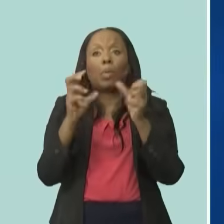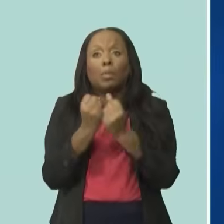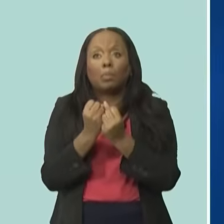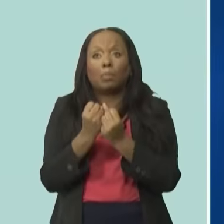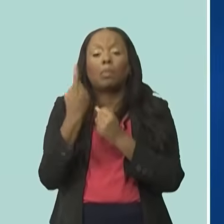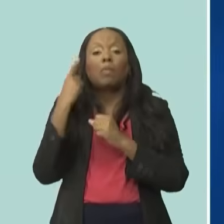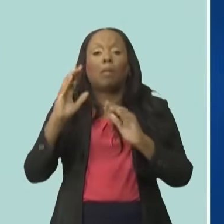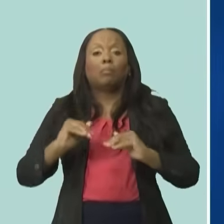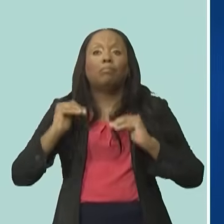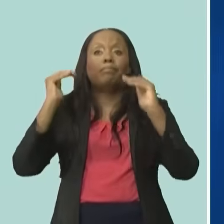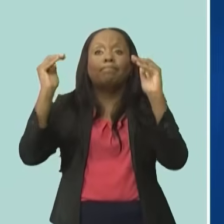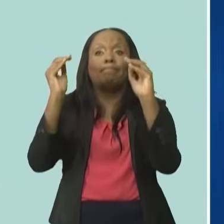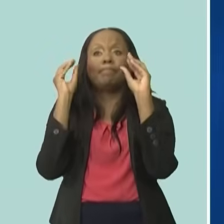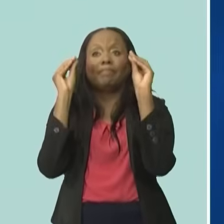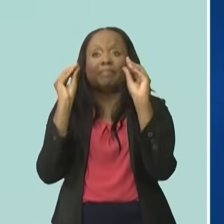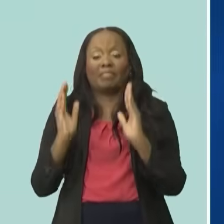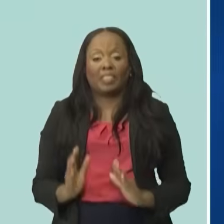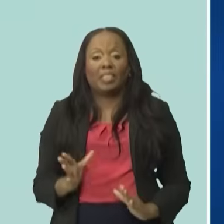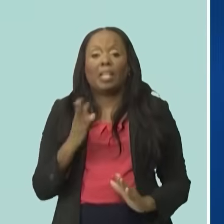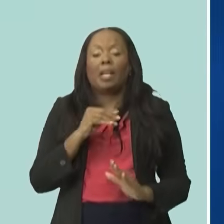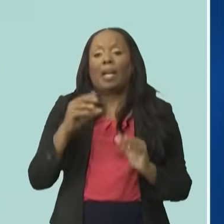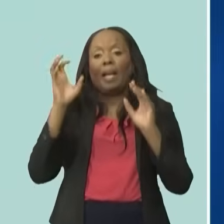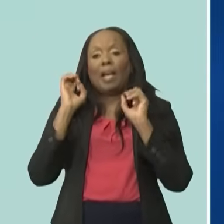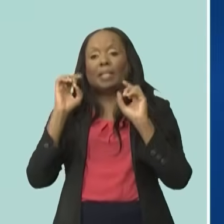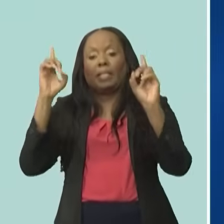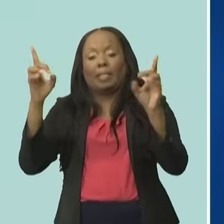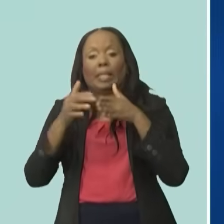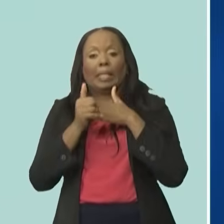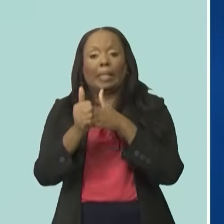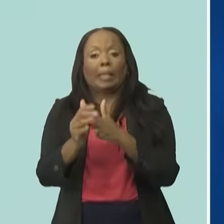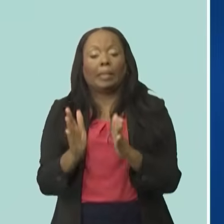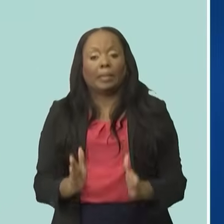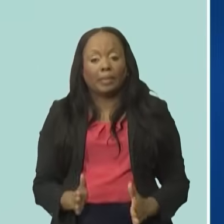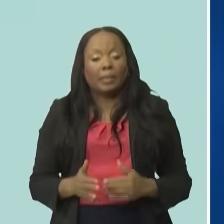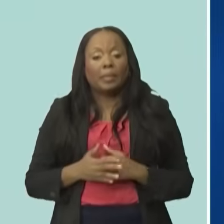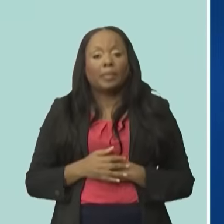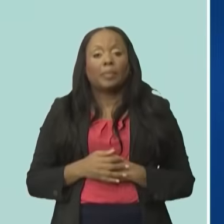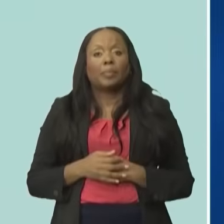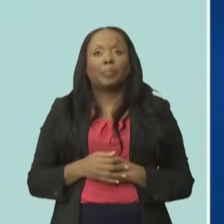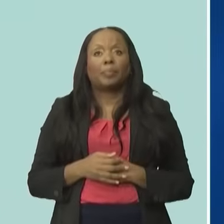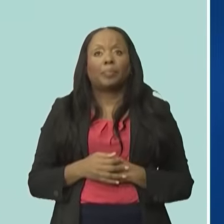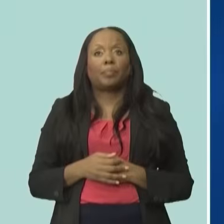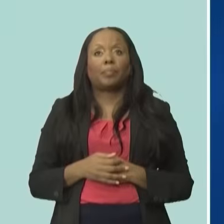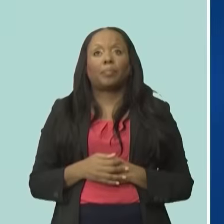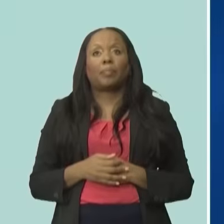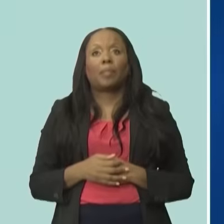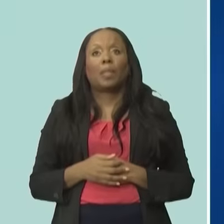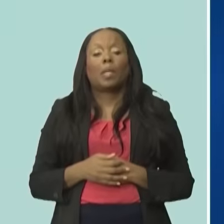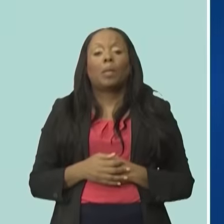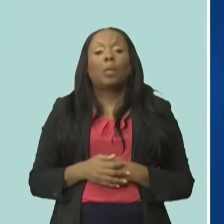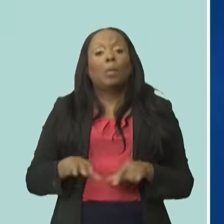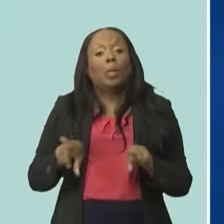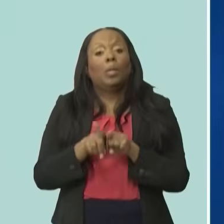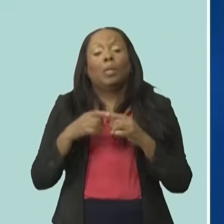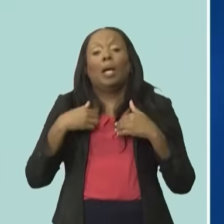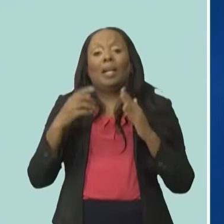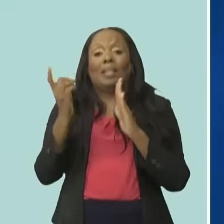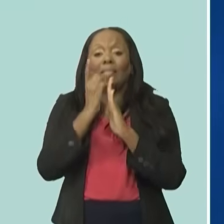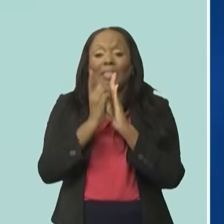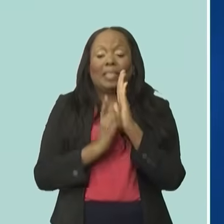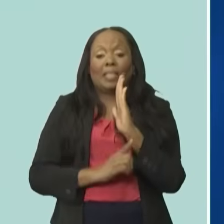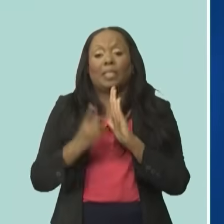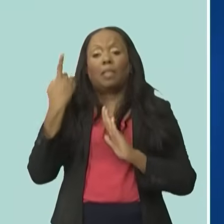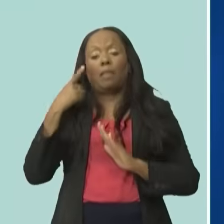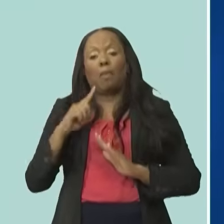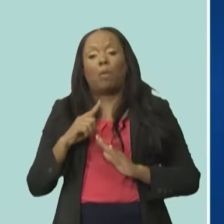for the advancement of our teachers and our educational leaders. The designs from the design competition will also guide school